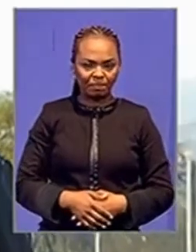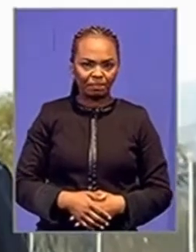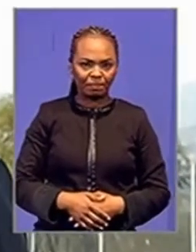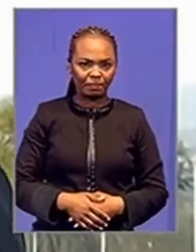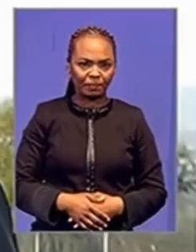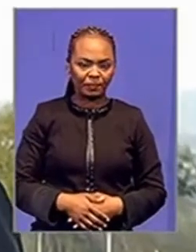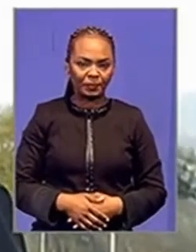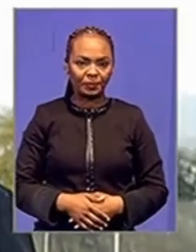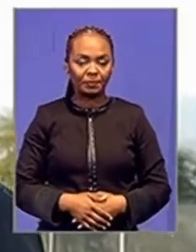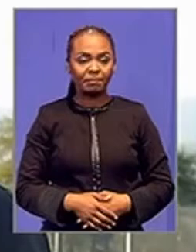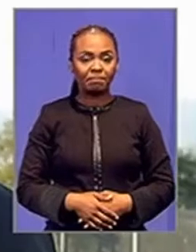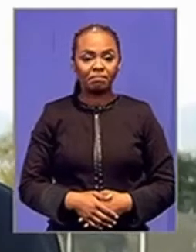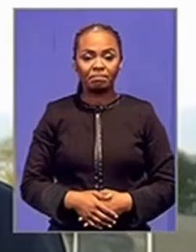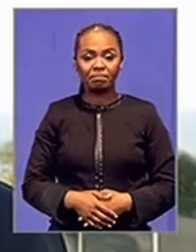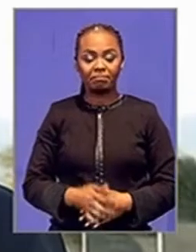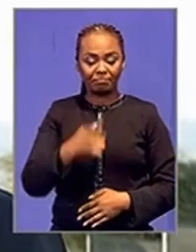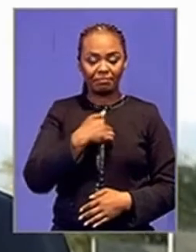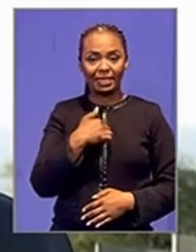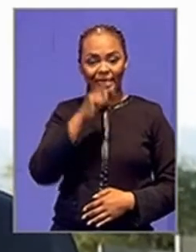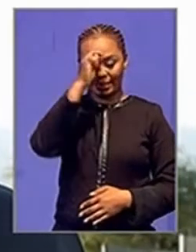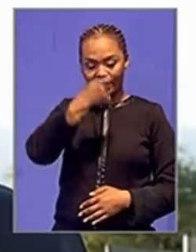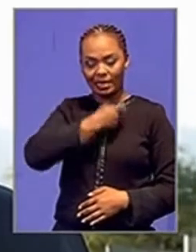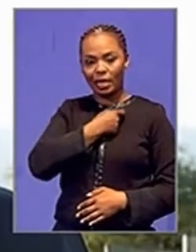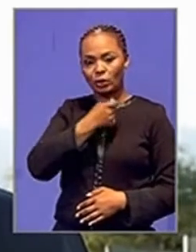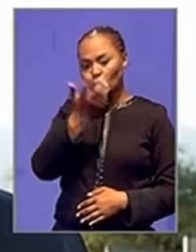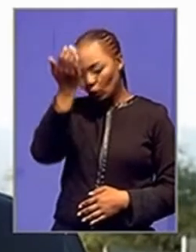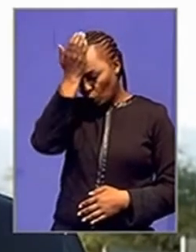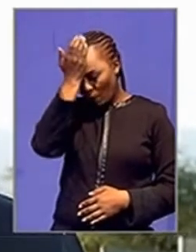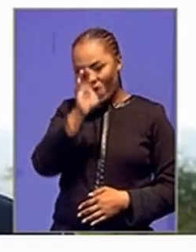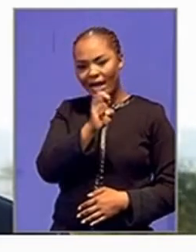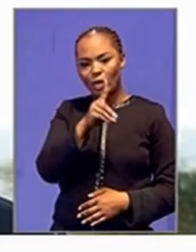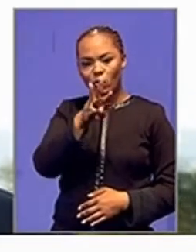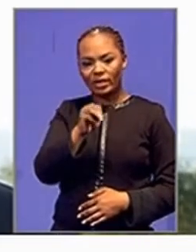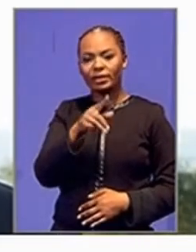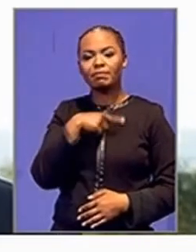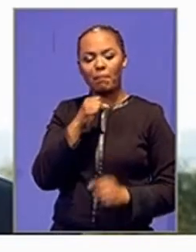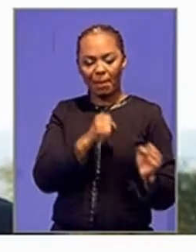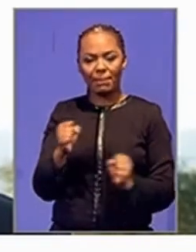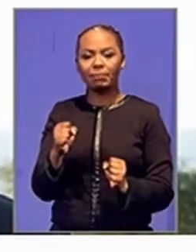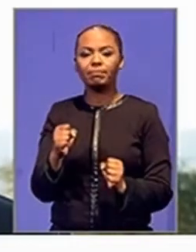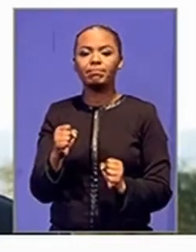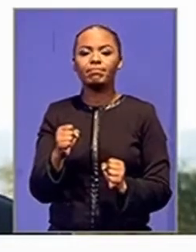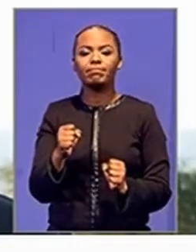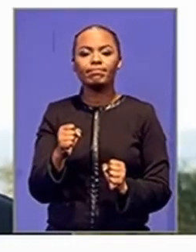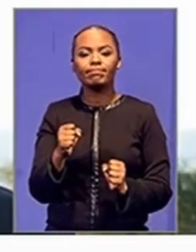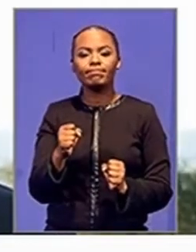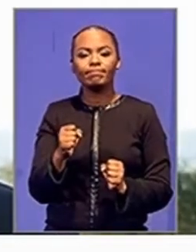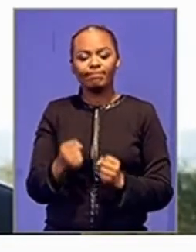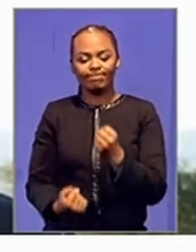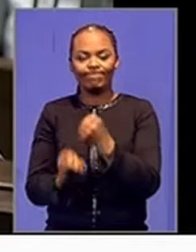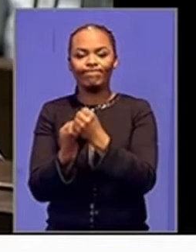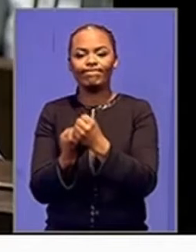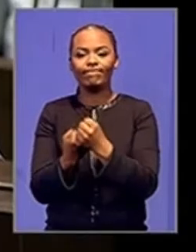As Edward Zuma, I think my position has been known, and I still maintain my position that, you know,